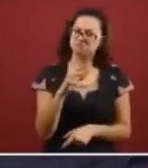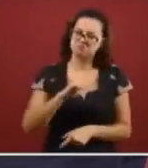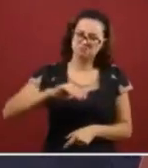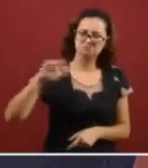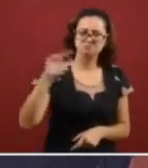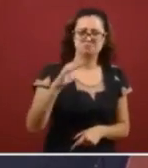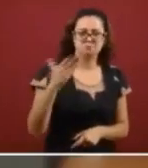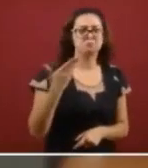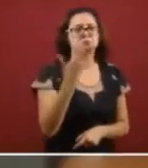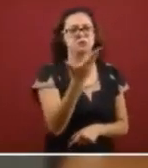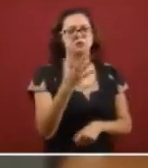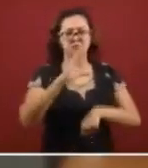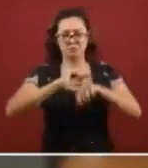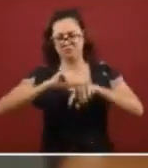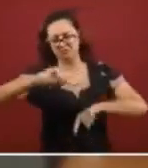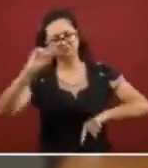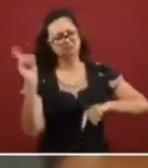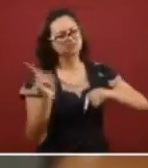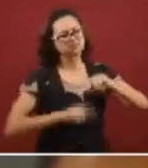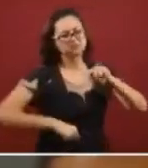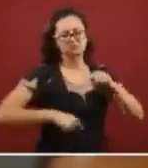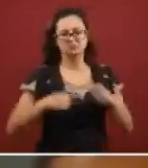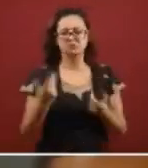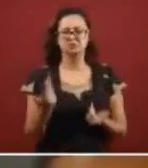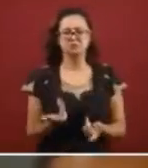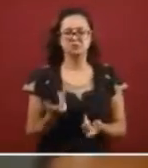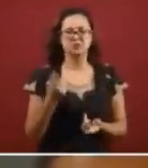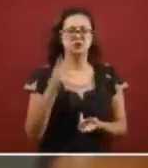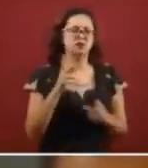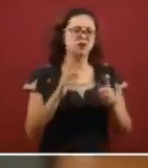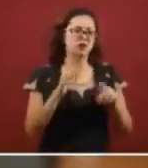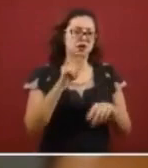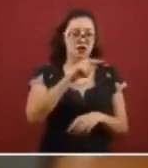are asking that they revoke their concession